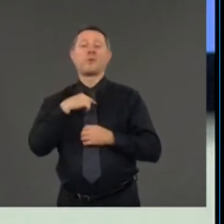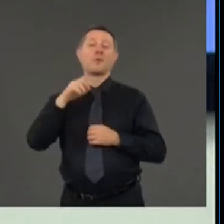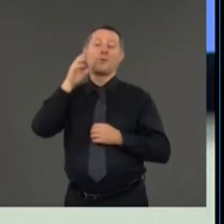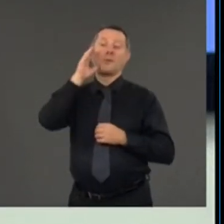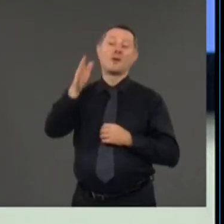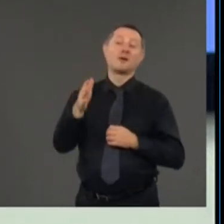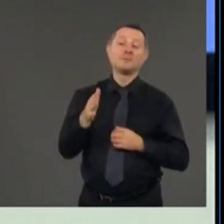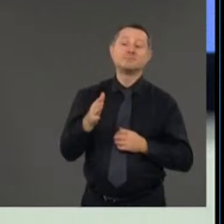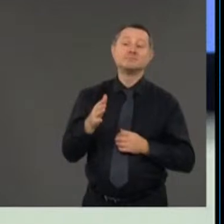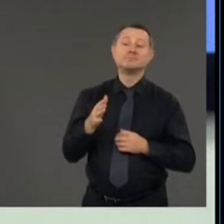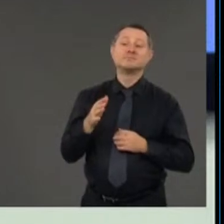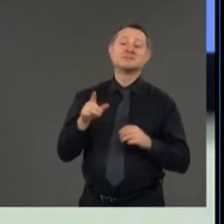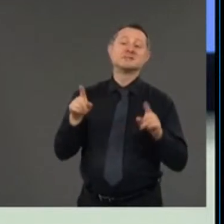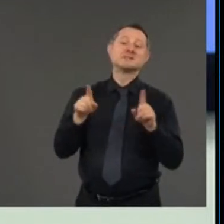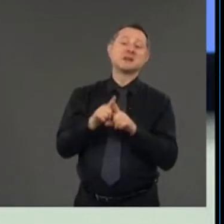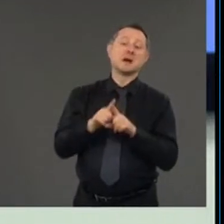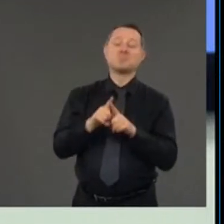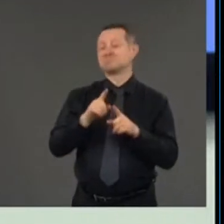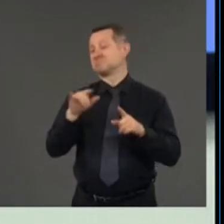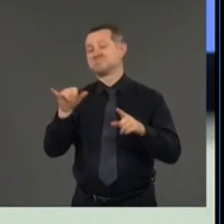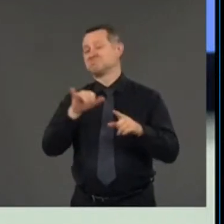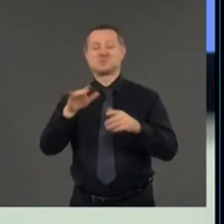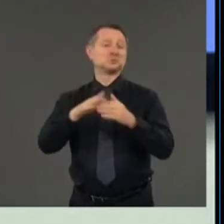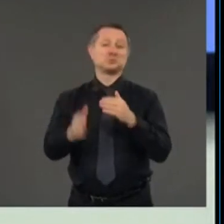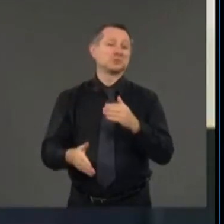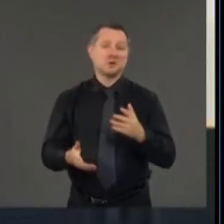parallel the information that we have at this point.